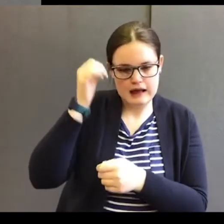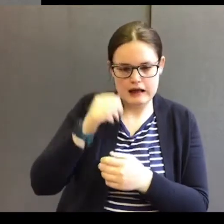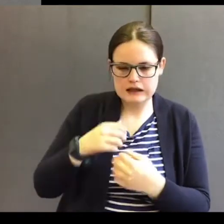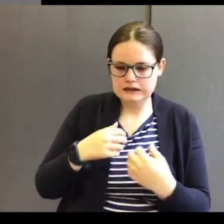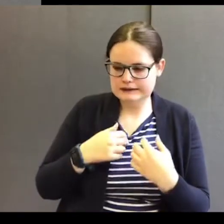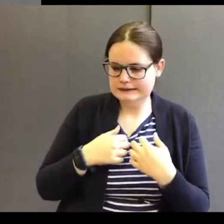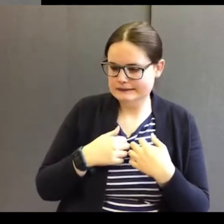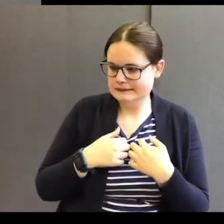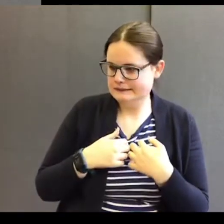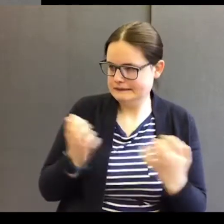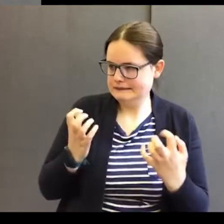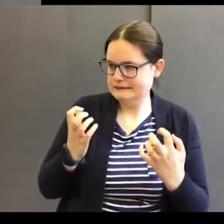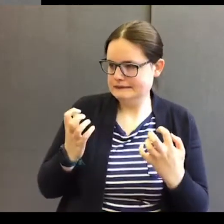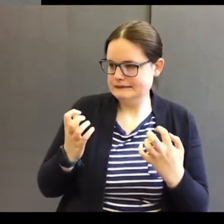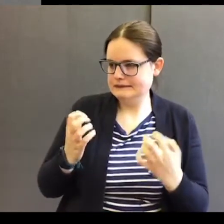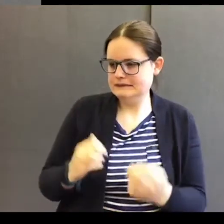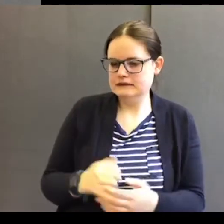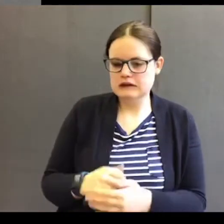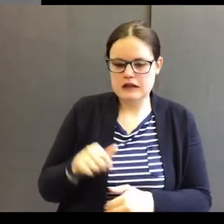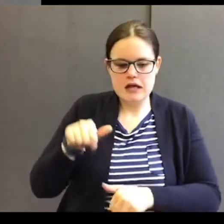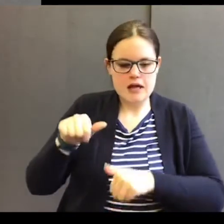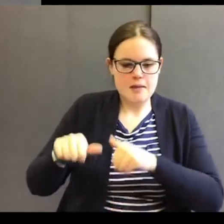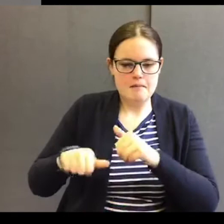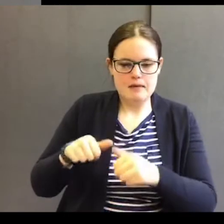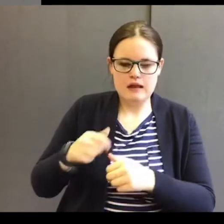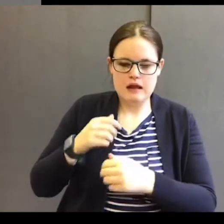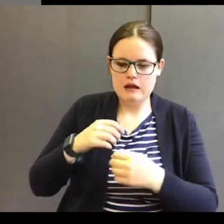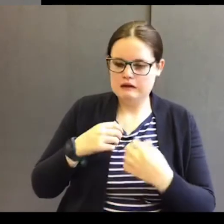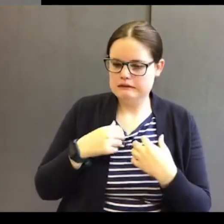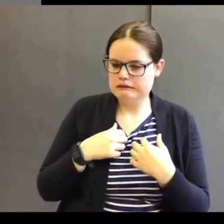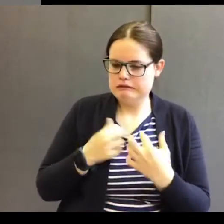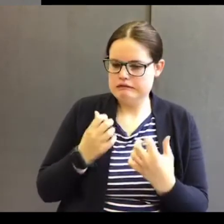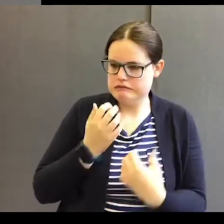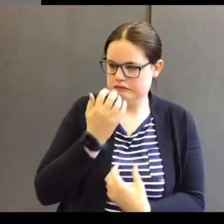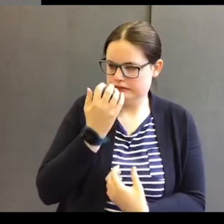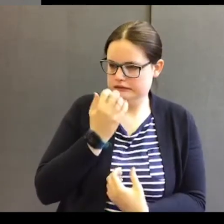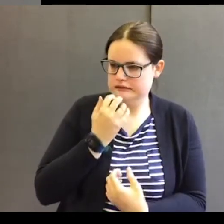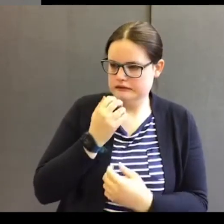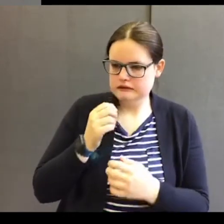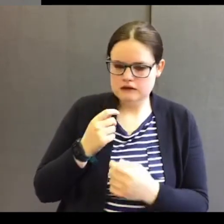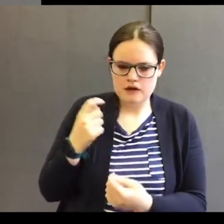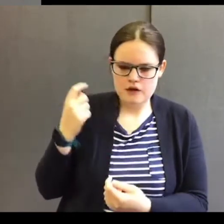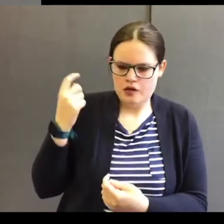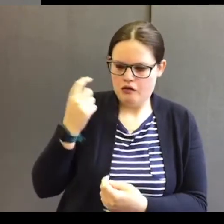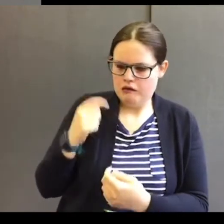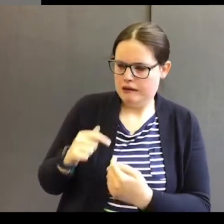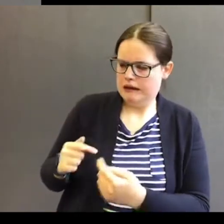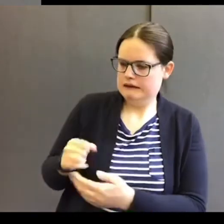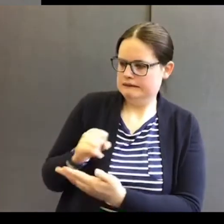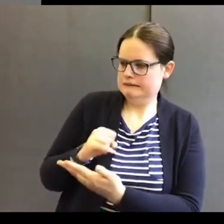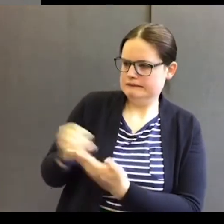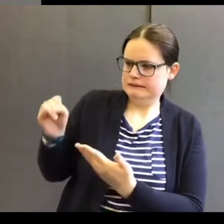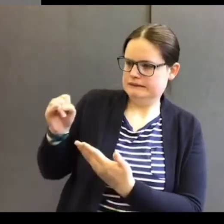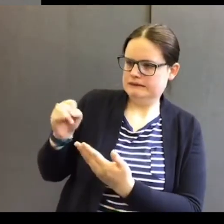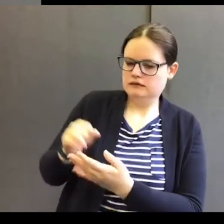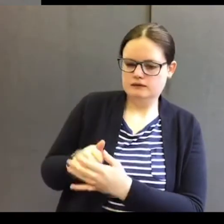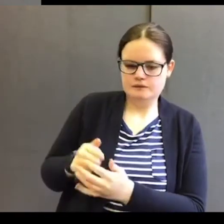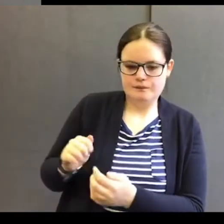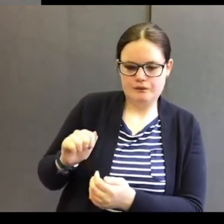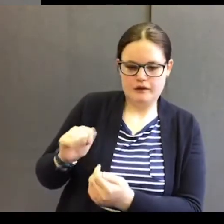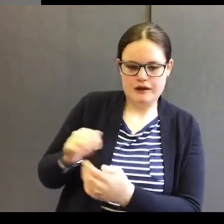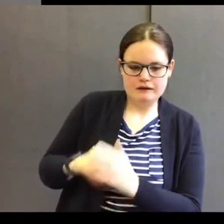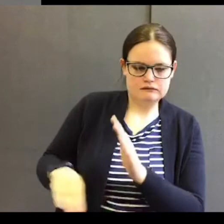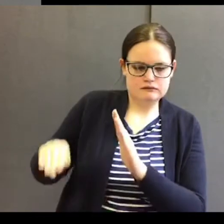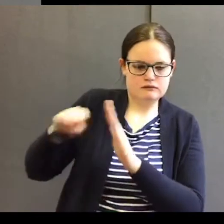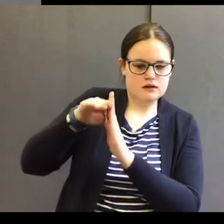Sadducees even more irate. They became so cross as they considered the threat